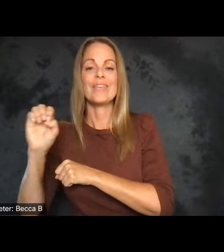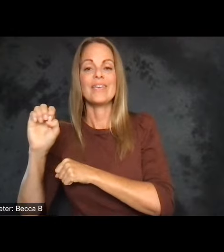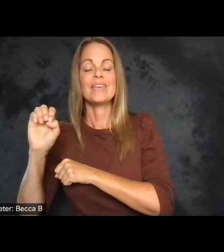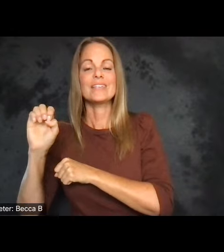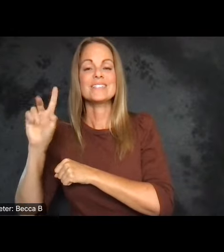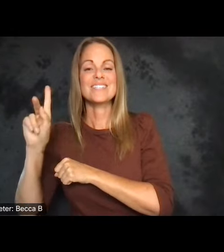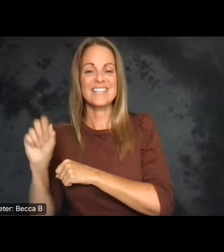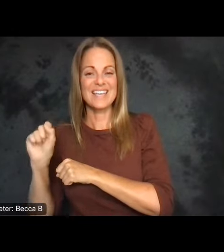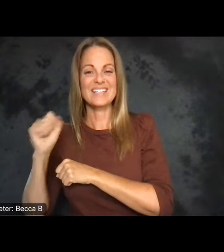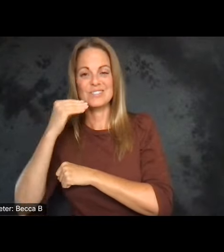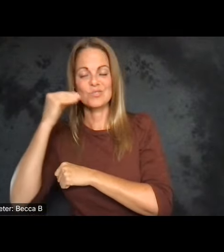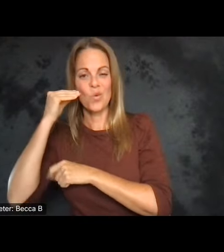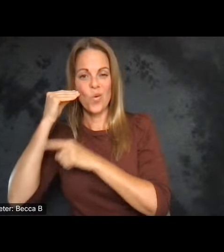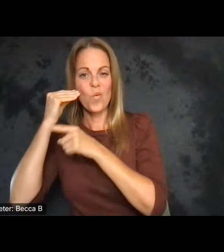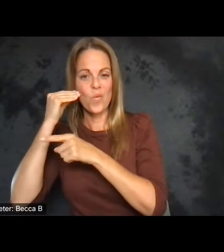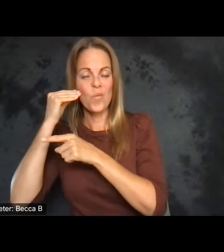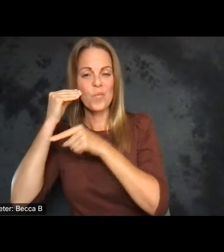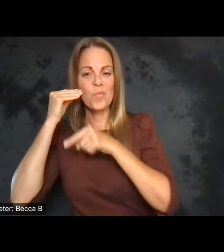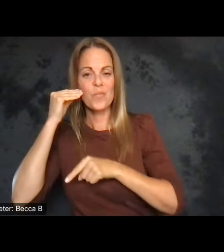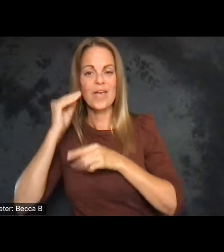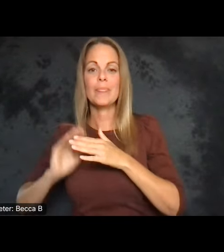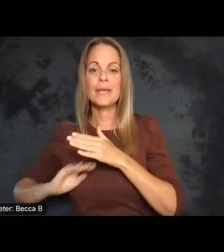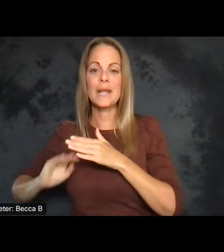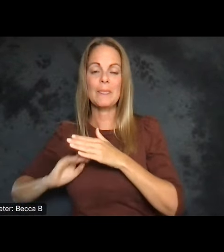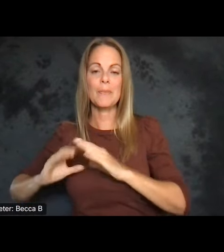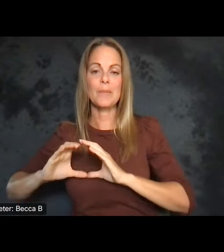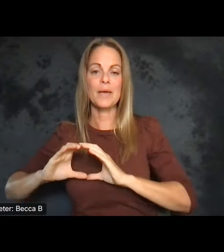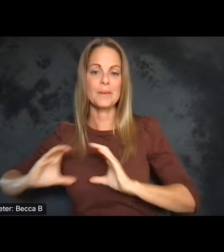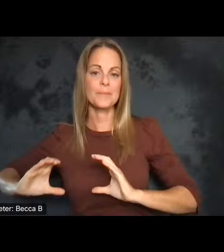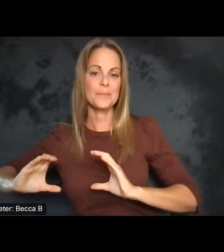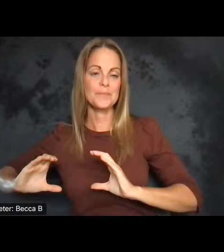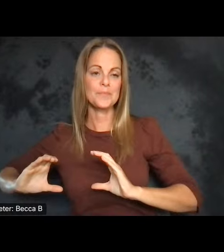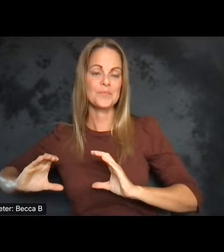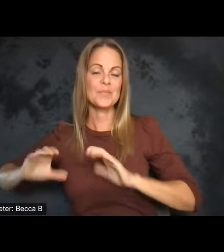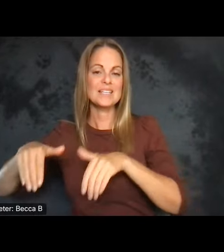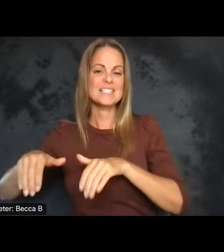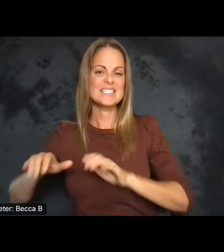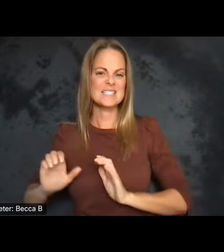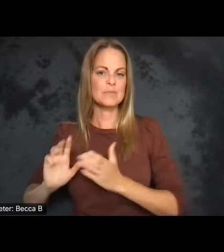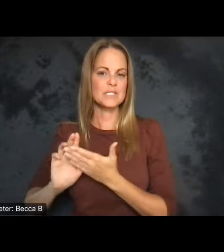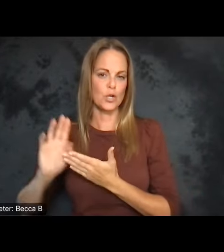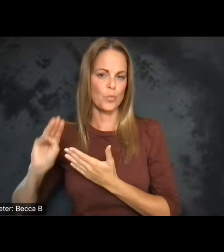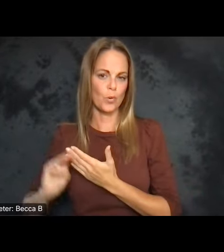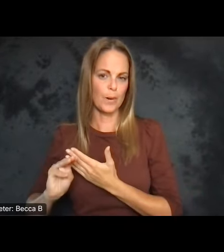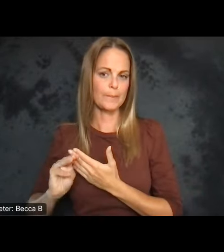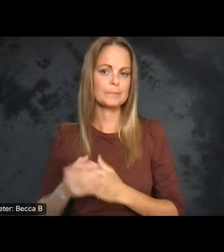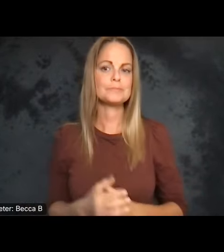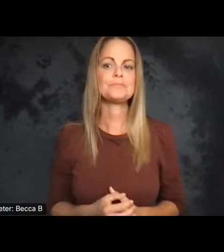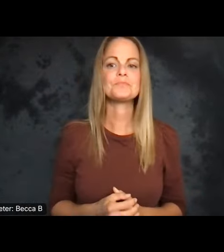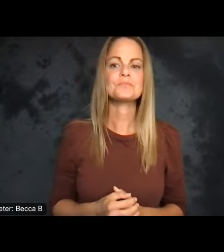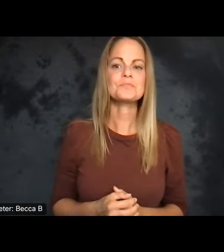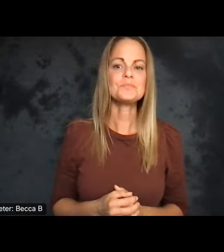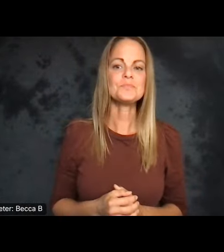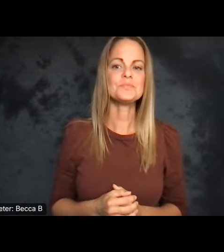Kansas Veterans Home. And then at the bottom is the cemeteries program. So as we look